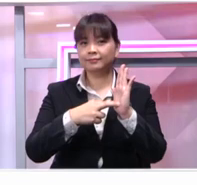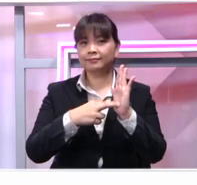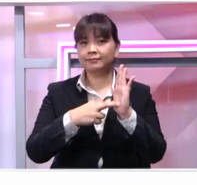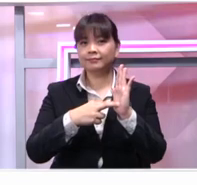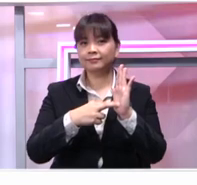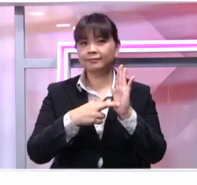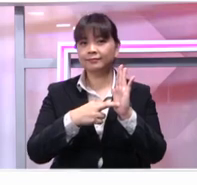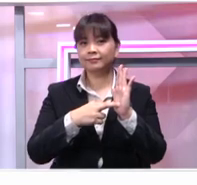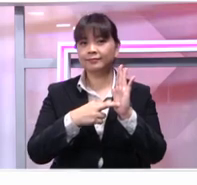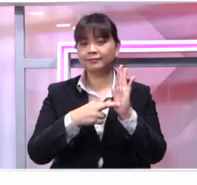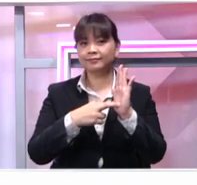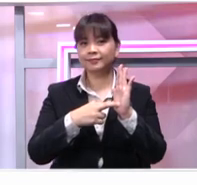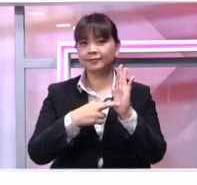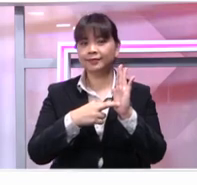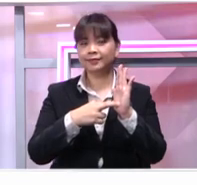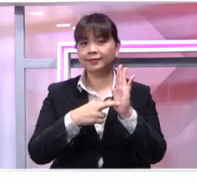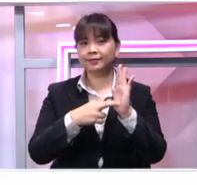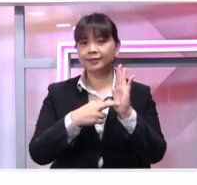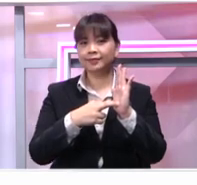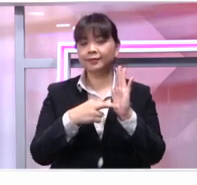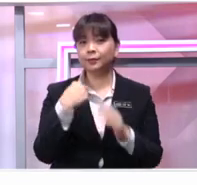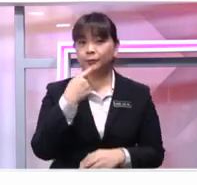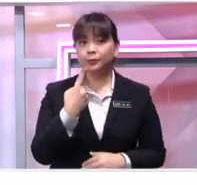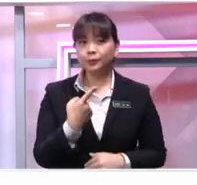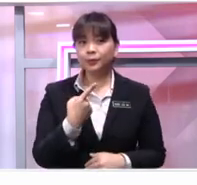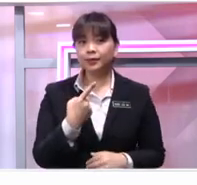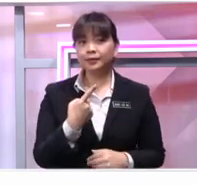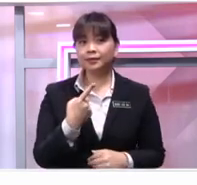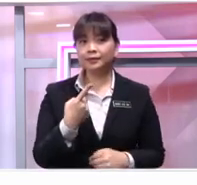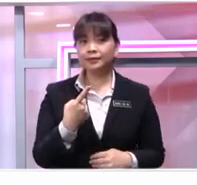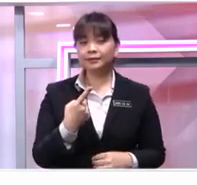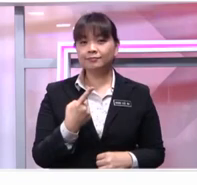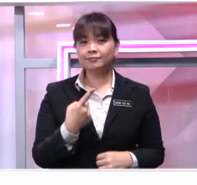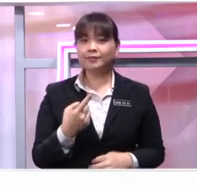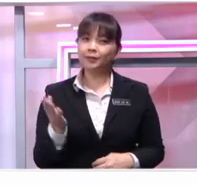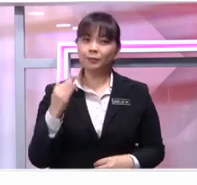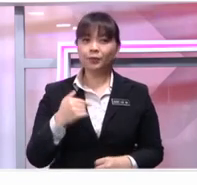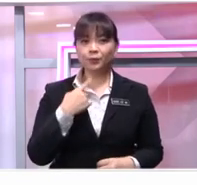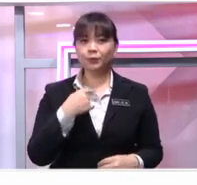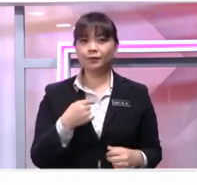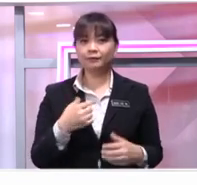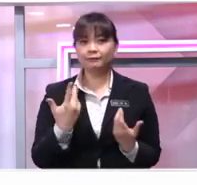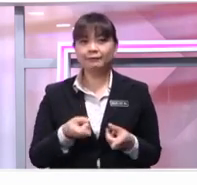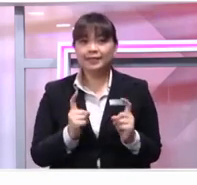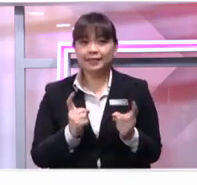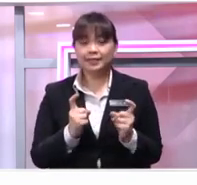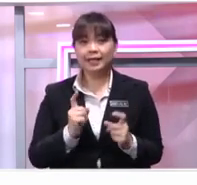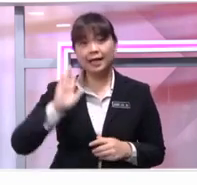Yeah. Hanis, you want to answer? Come on, raise up your hand. Yep, raise up your hand